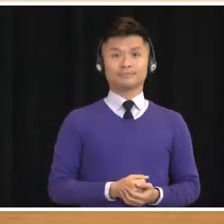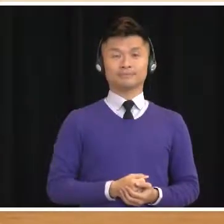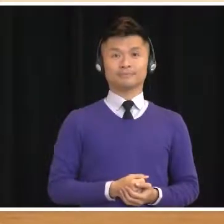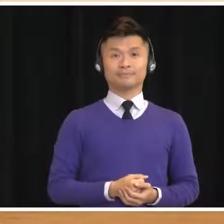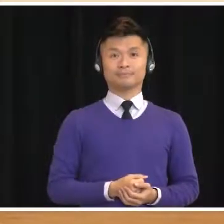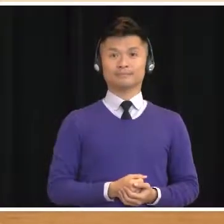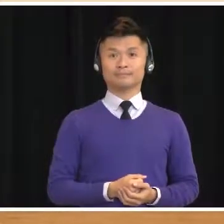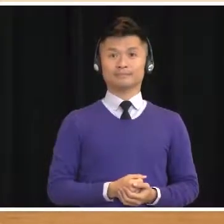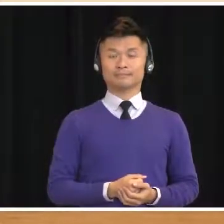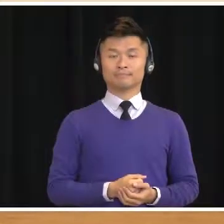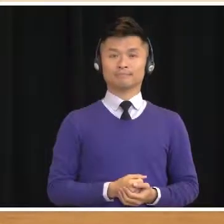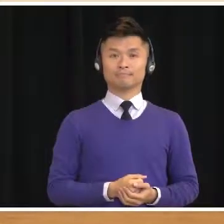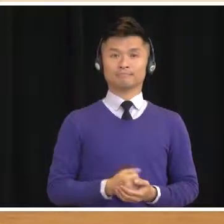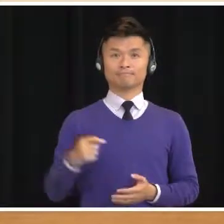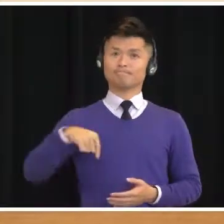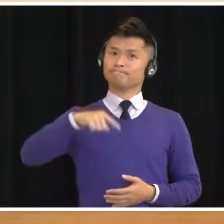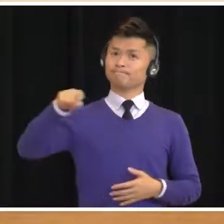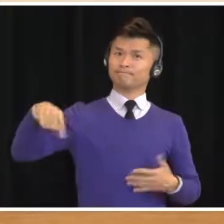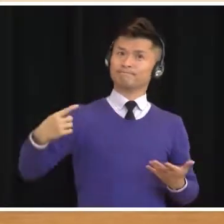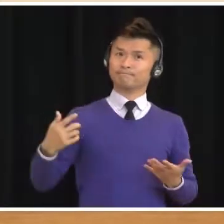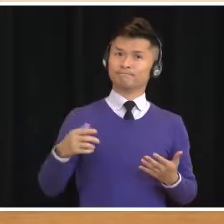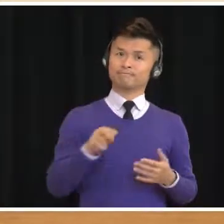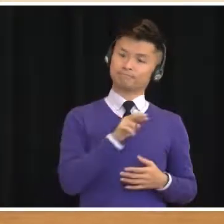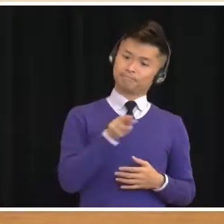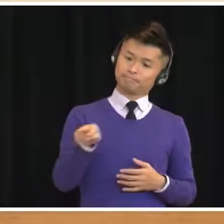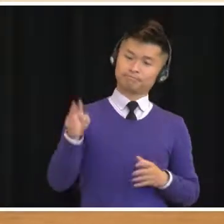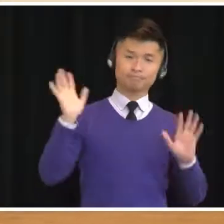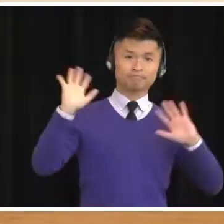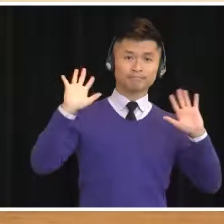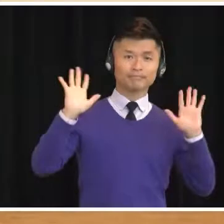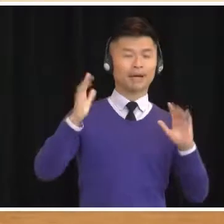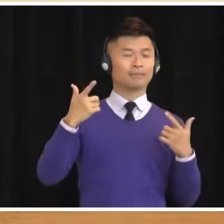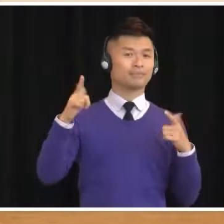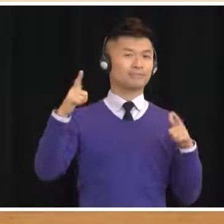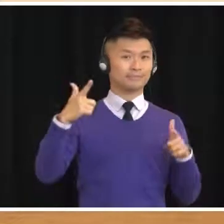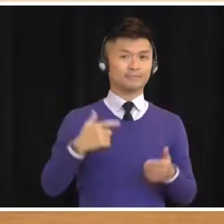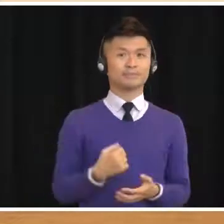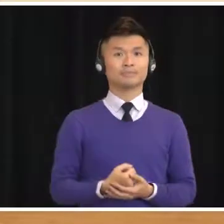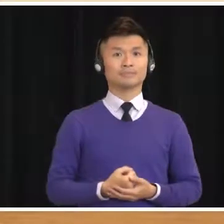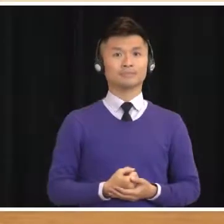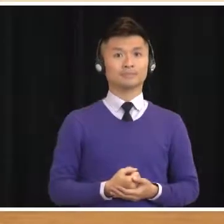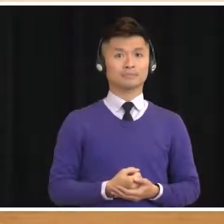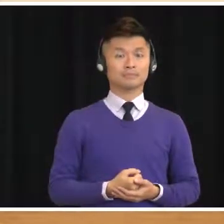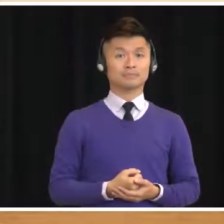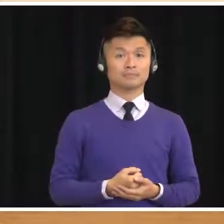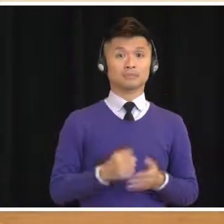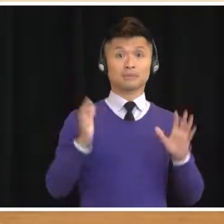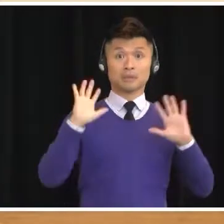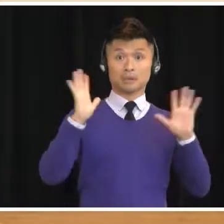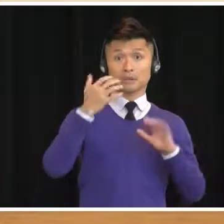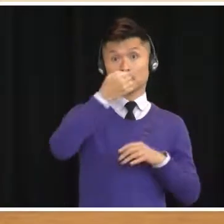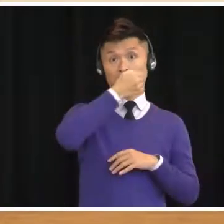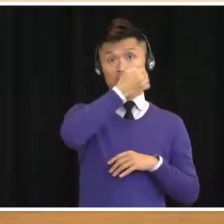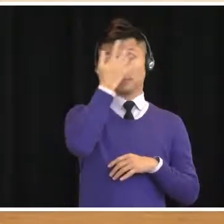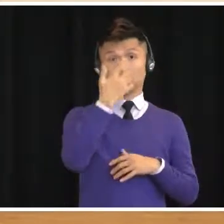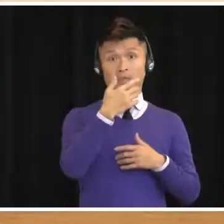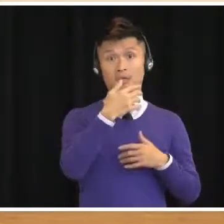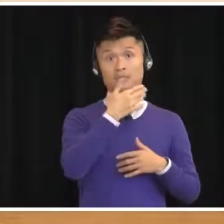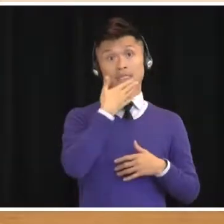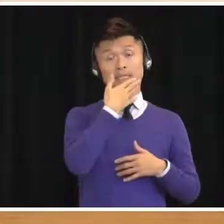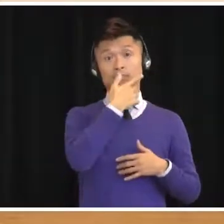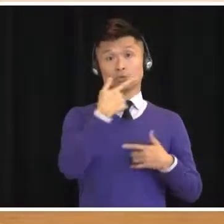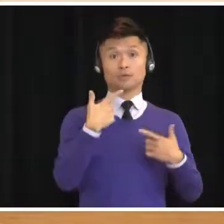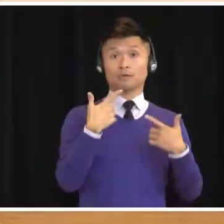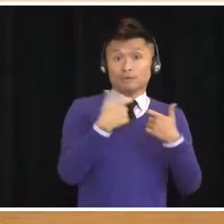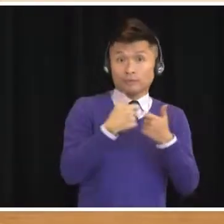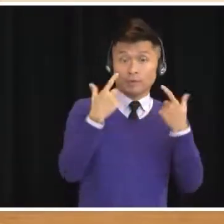best interest principle is not just about protection. The Committee on the Rights of the Child has been clear that it should